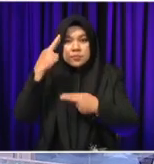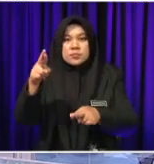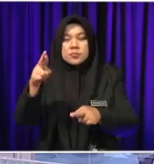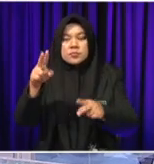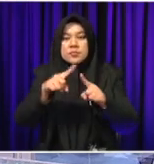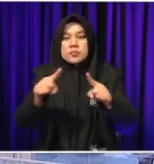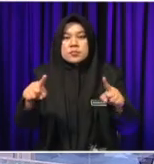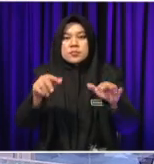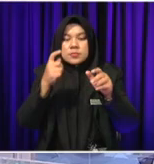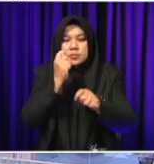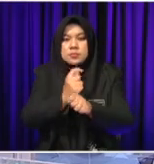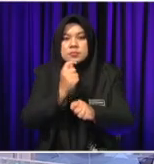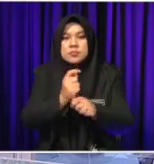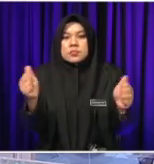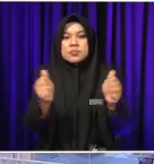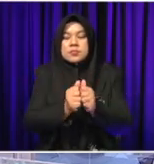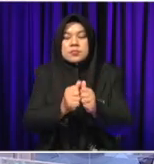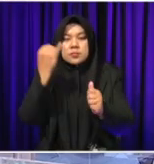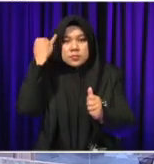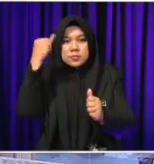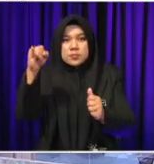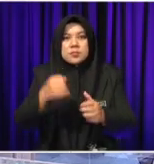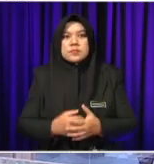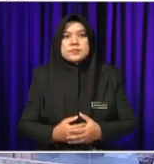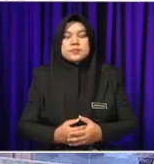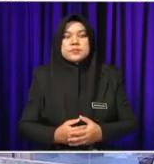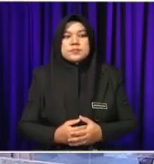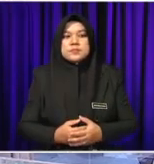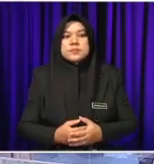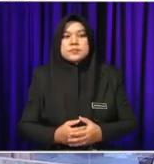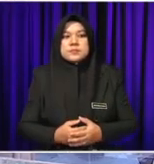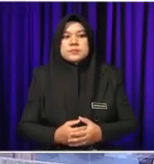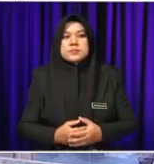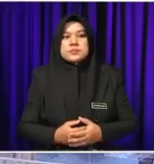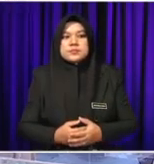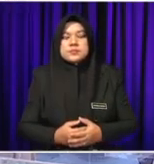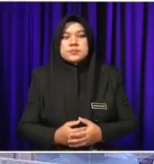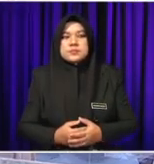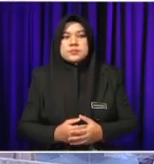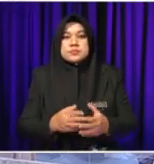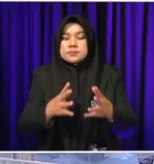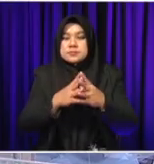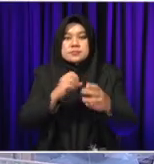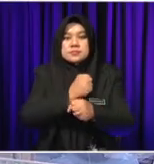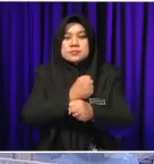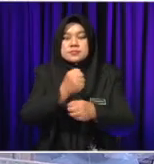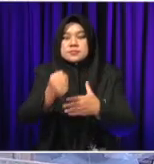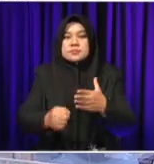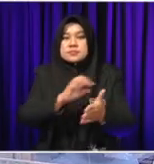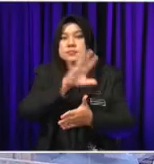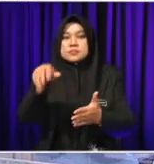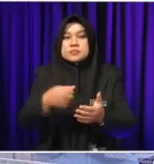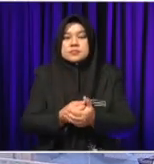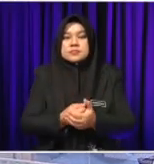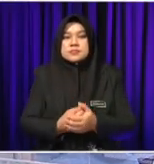main idea taken from the poem. Mm-hmm. Good job, Mia! Wow! So, we've settled all the colours. Yes! Mm-hmm. So, let us